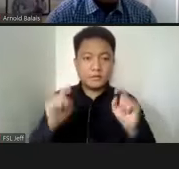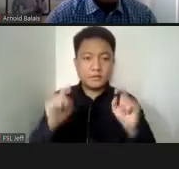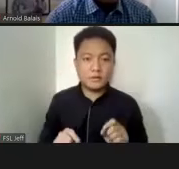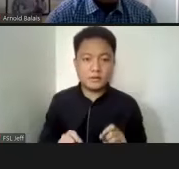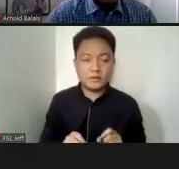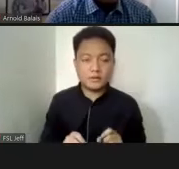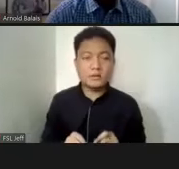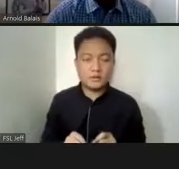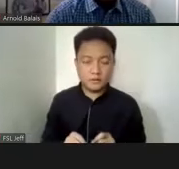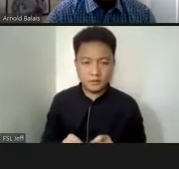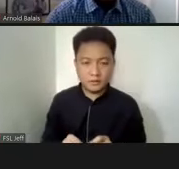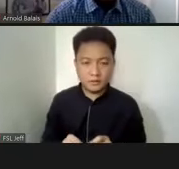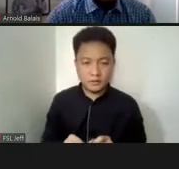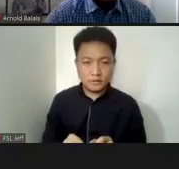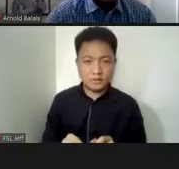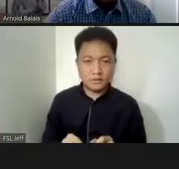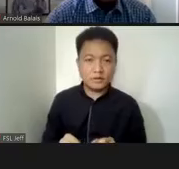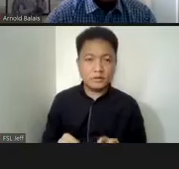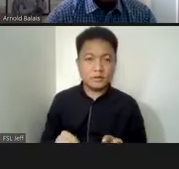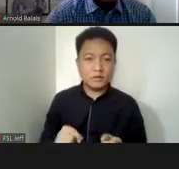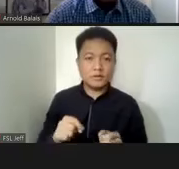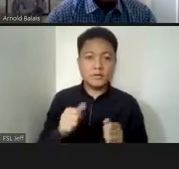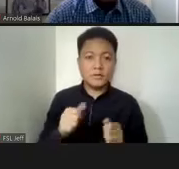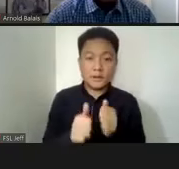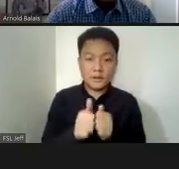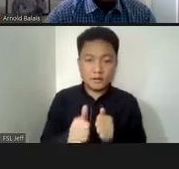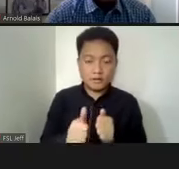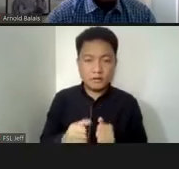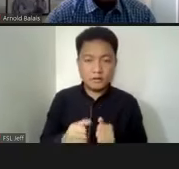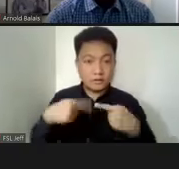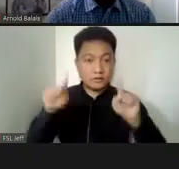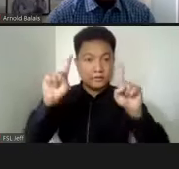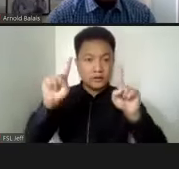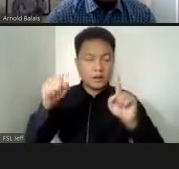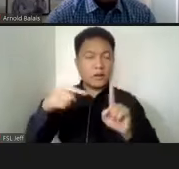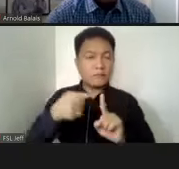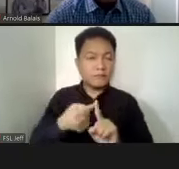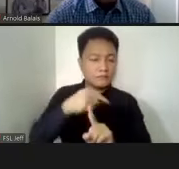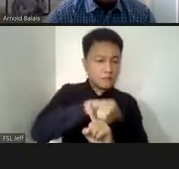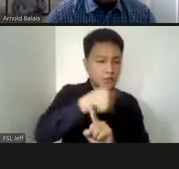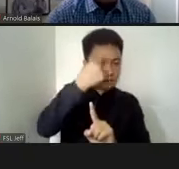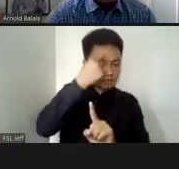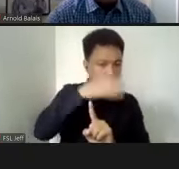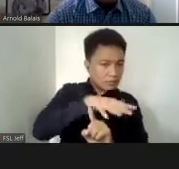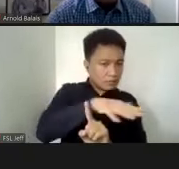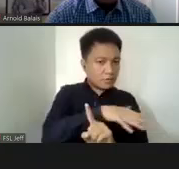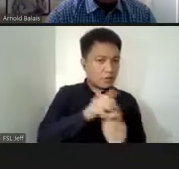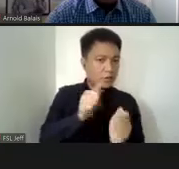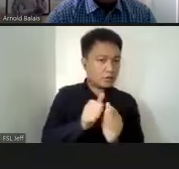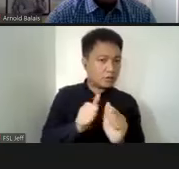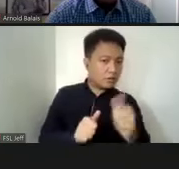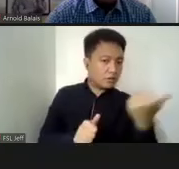growth of others. Hindi lang yung sarili natin. And I think that is what